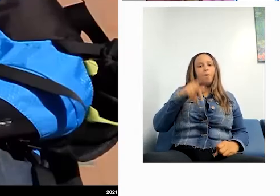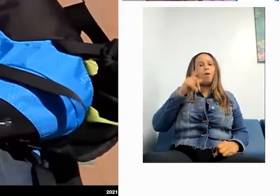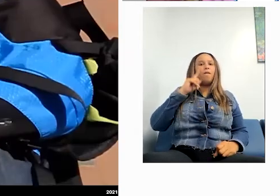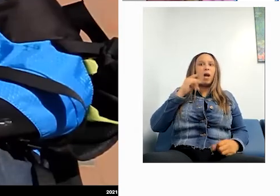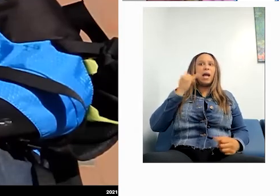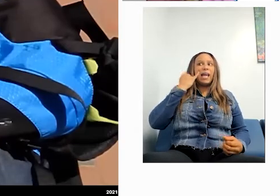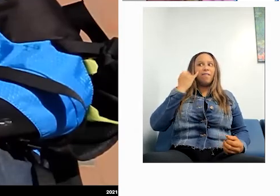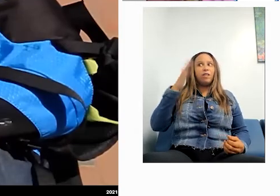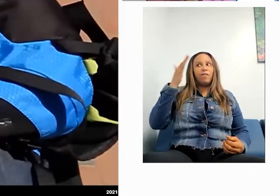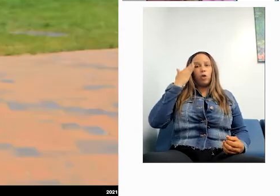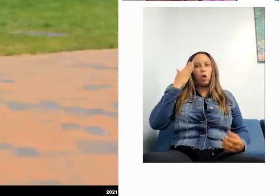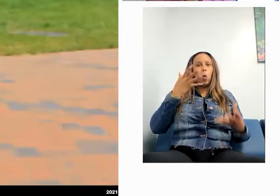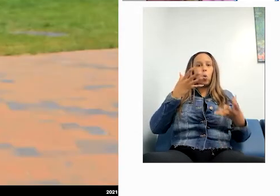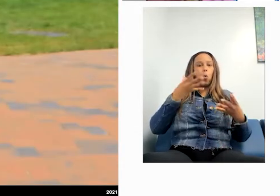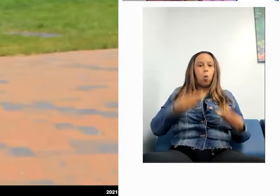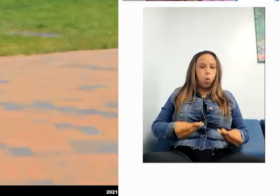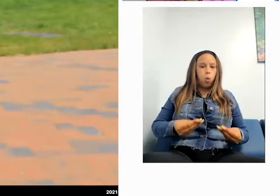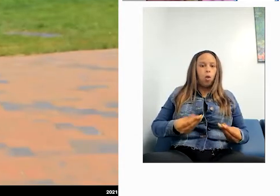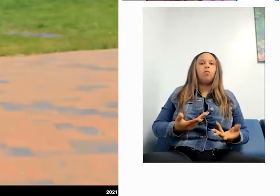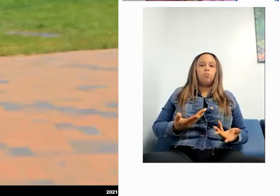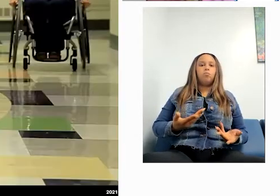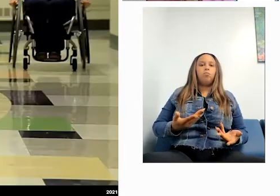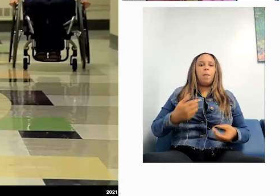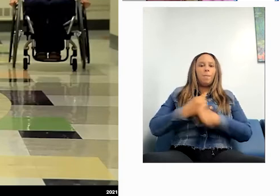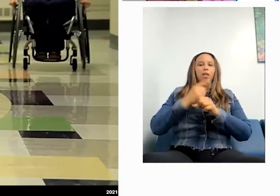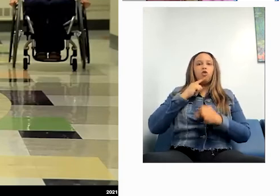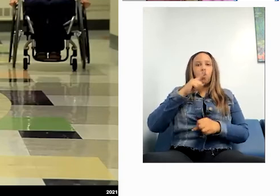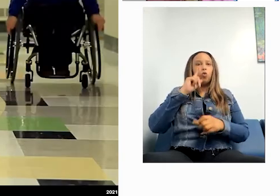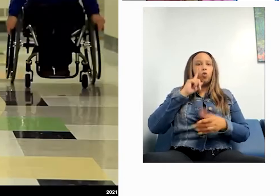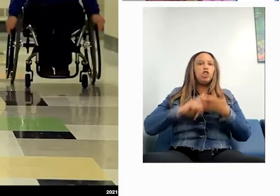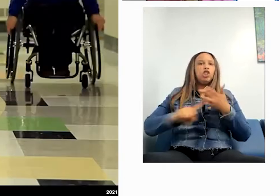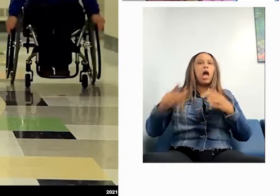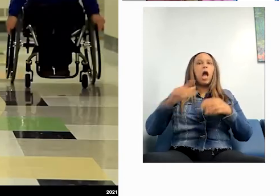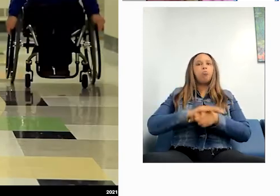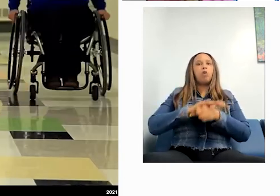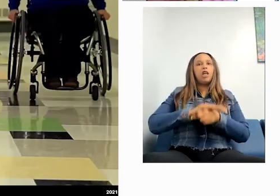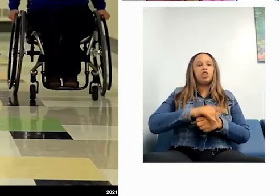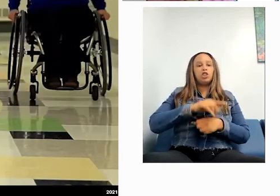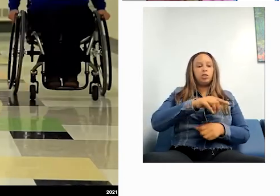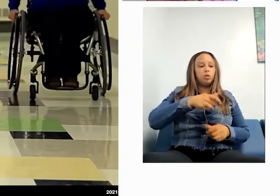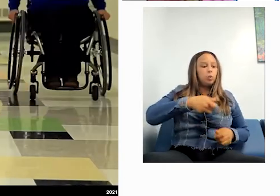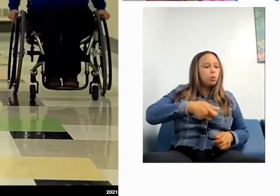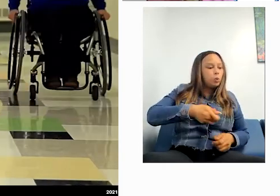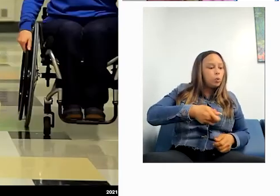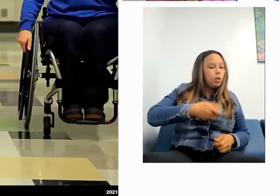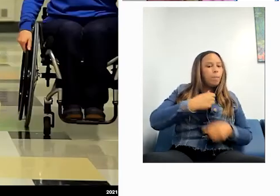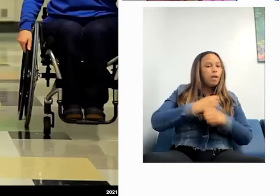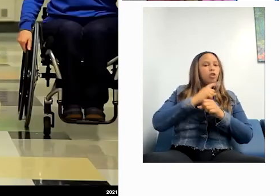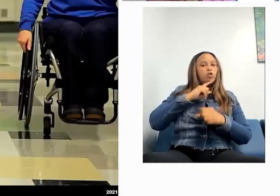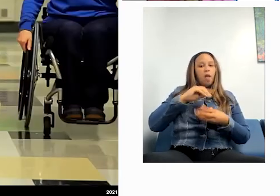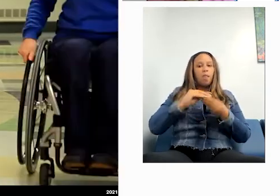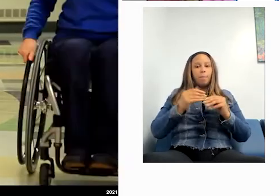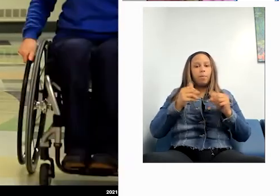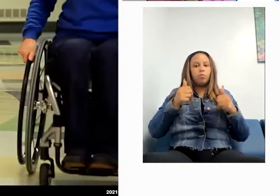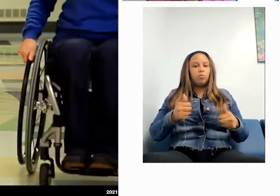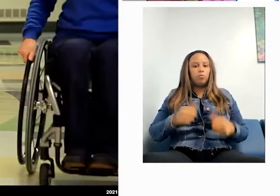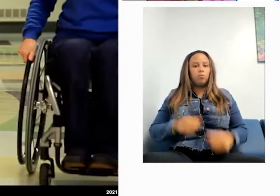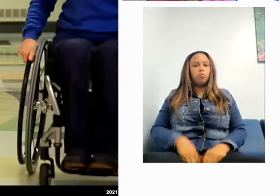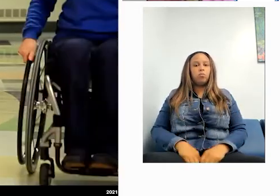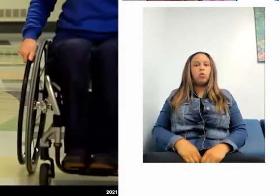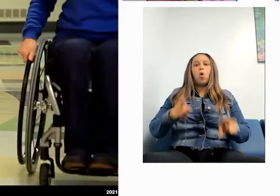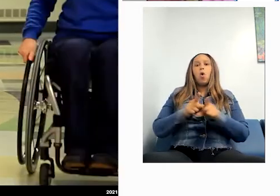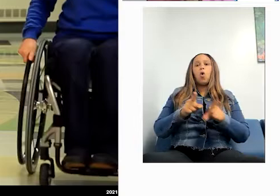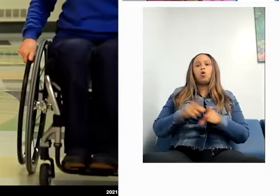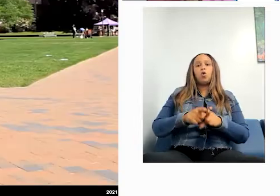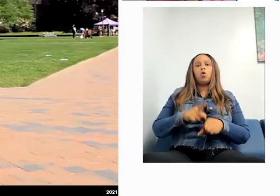checking the tire air pressure every couple of weeks. If you tend to push on hard, smooth surfaces like tile floors most of the time, you